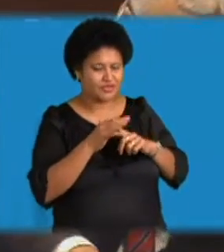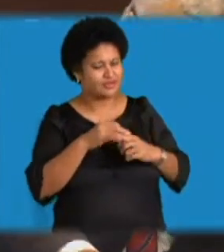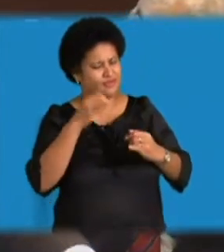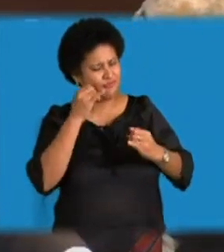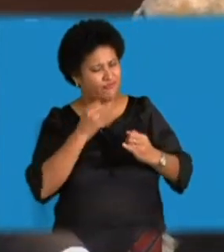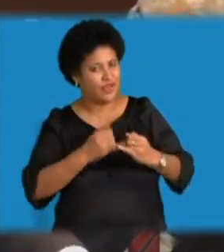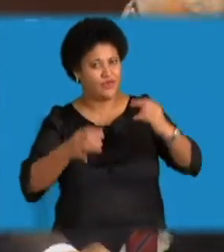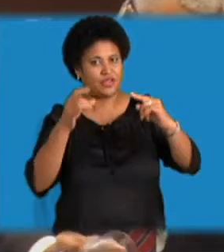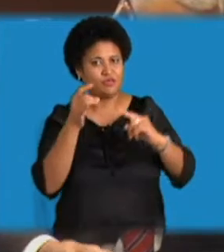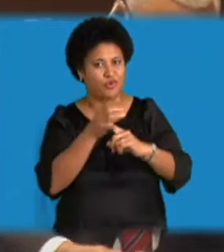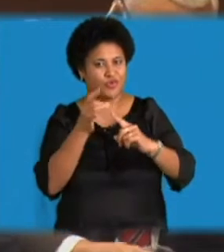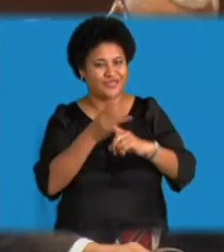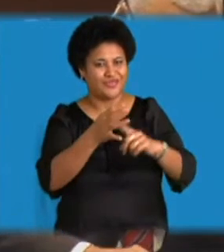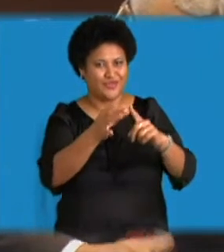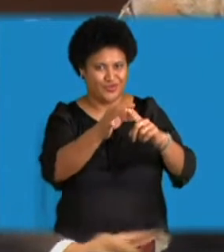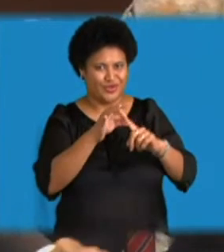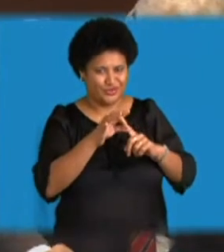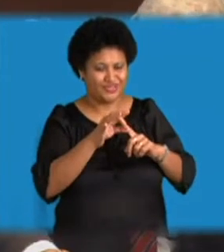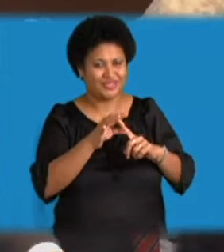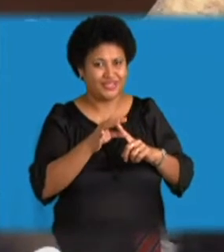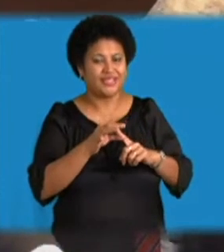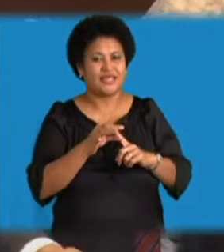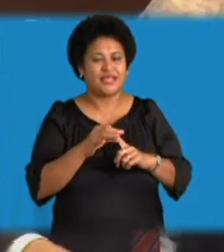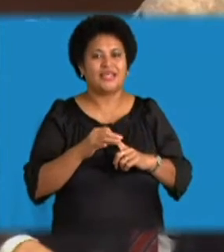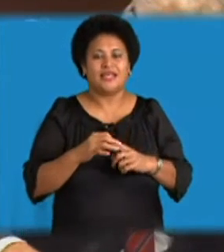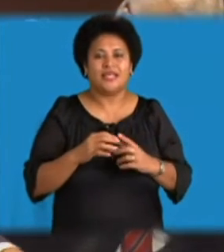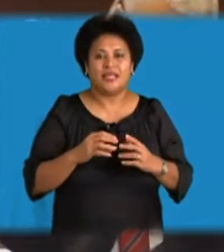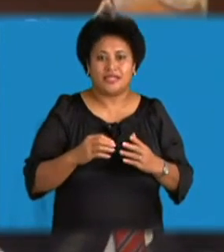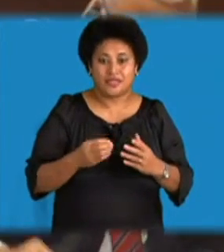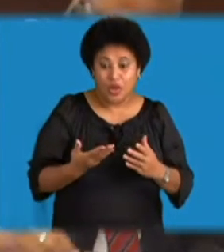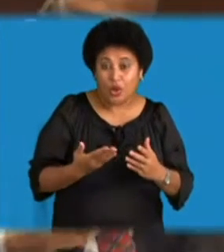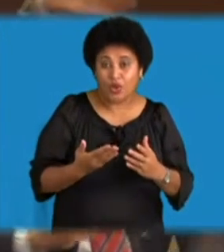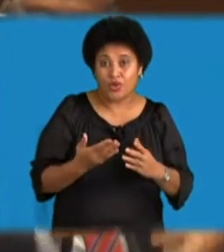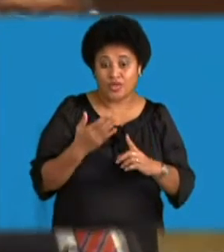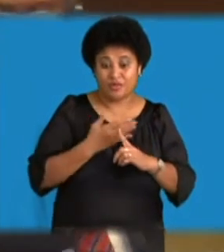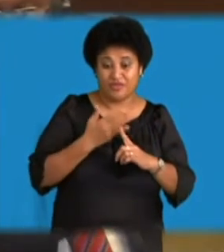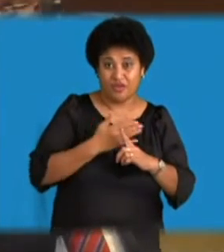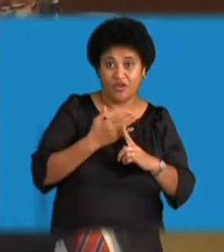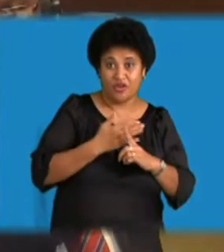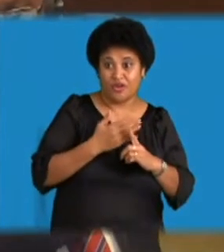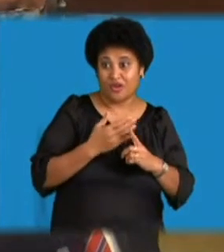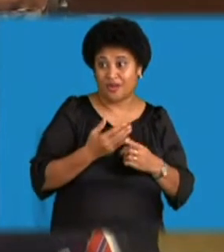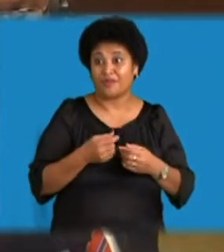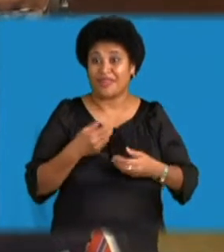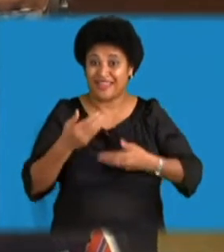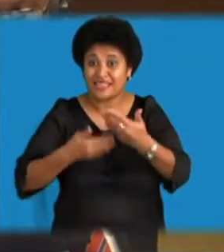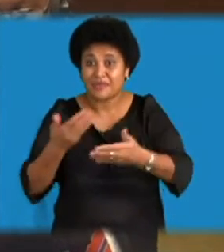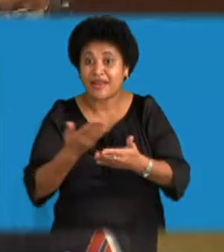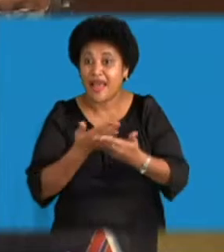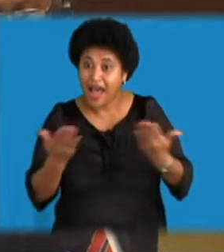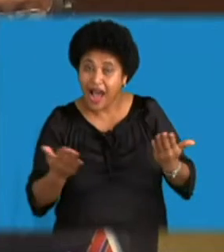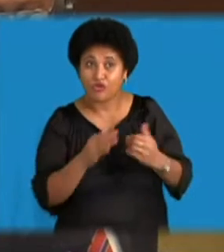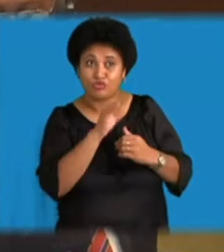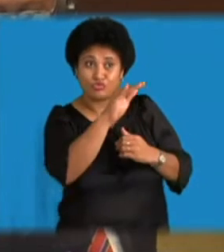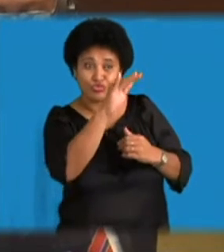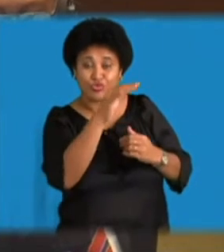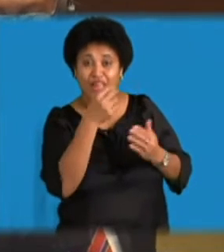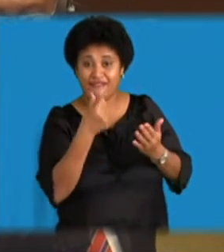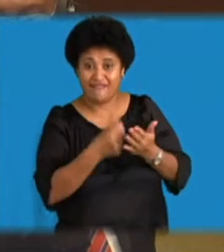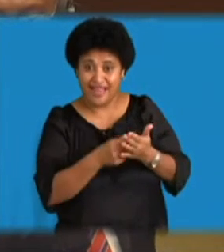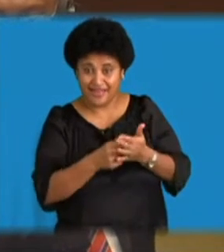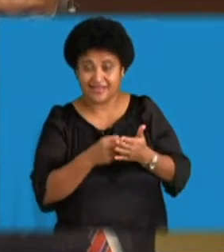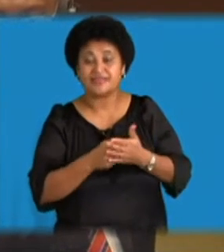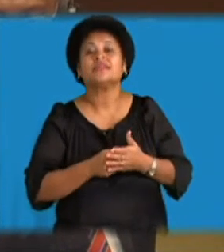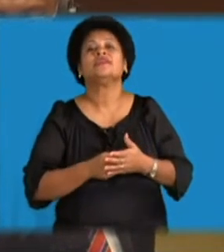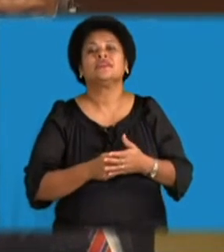question. Before I delve into some of the areas of accessing finance, Madam Speaker, the government believes,